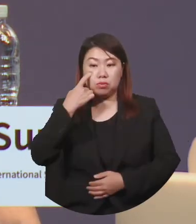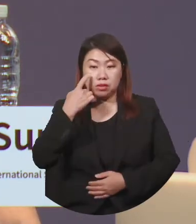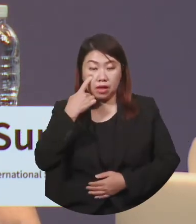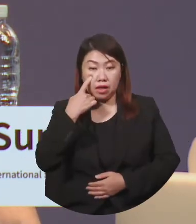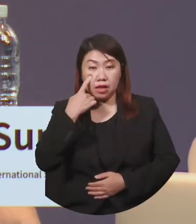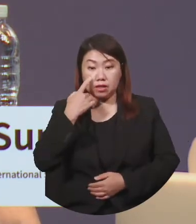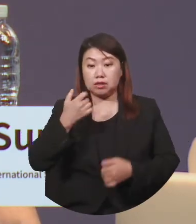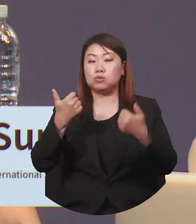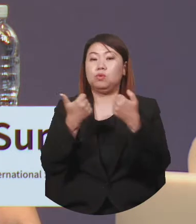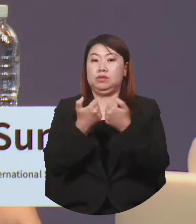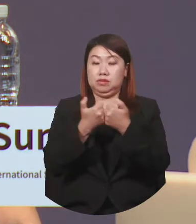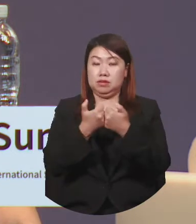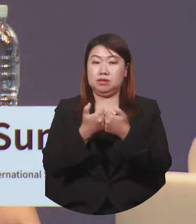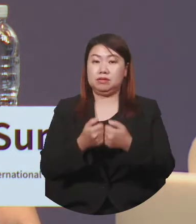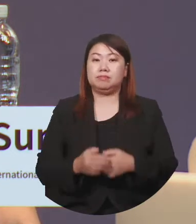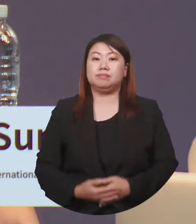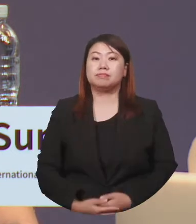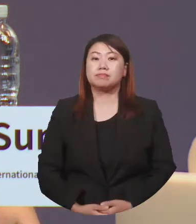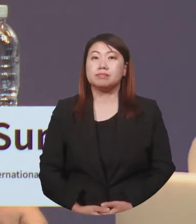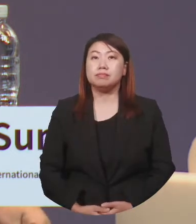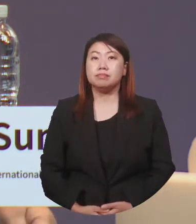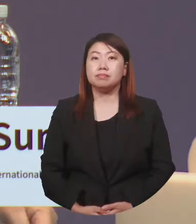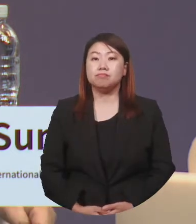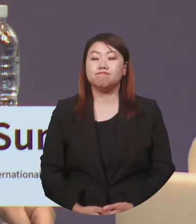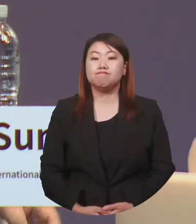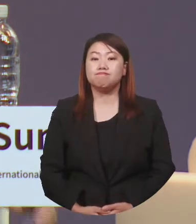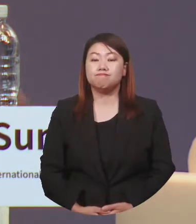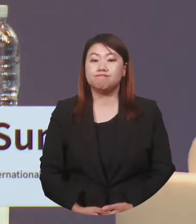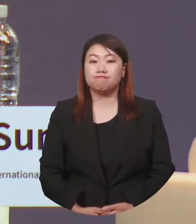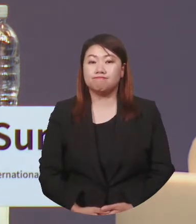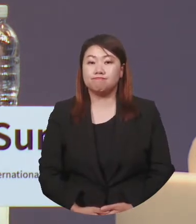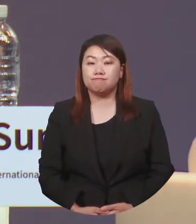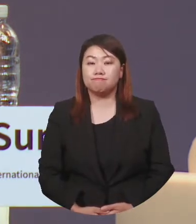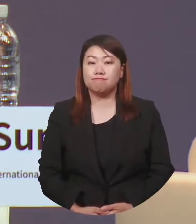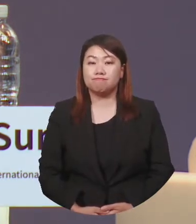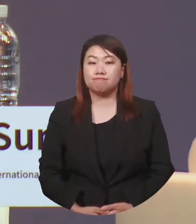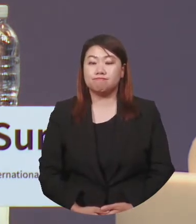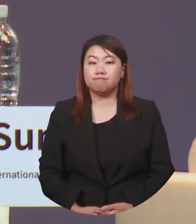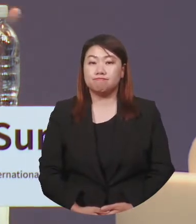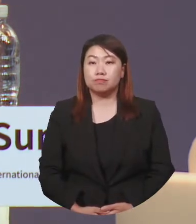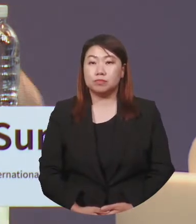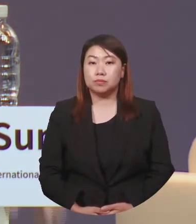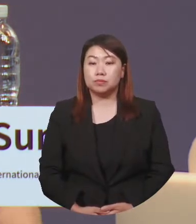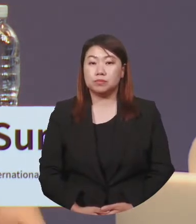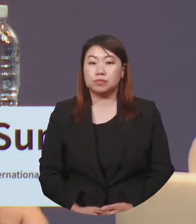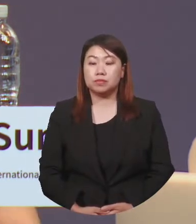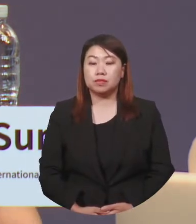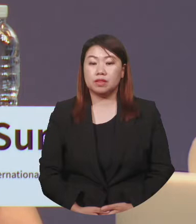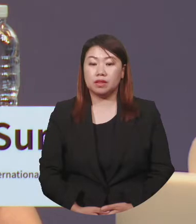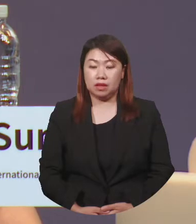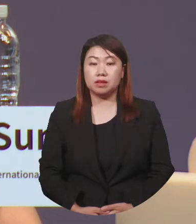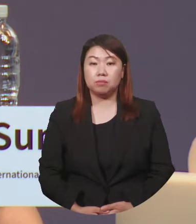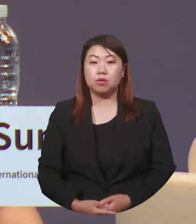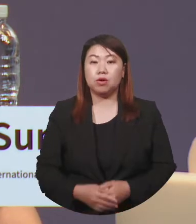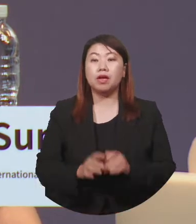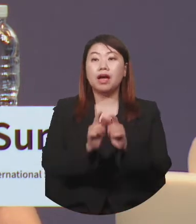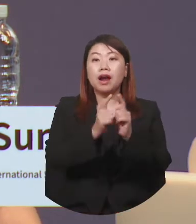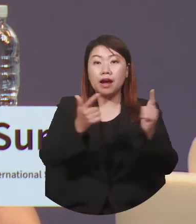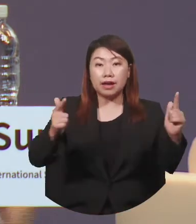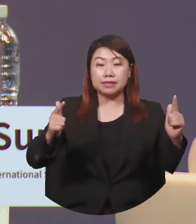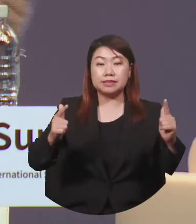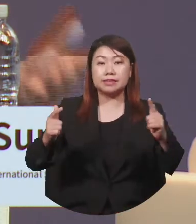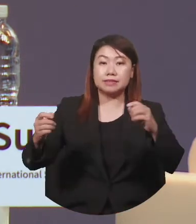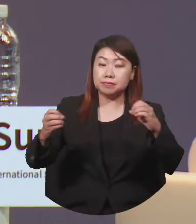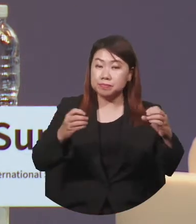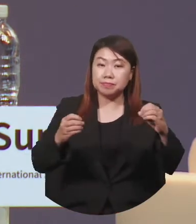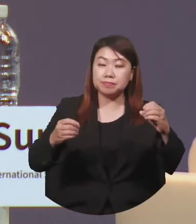And then later, there are more and more stories about that. And then we are discussing with